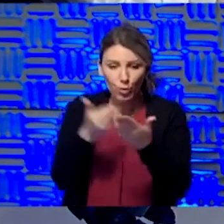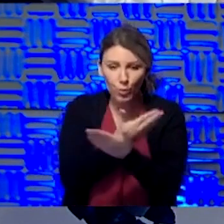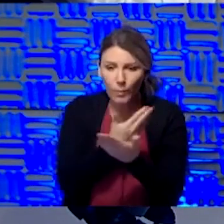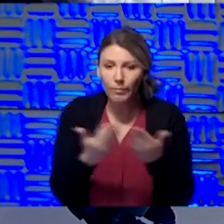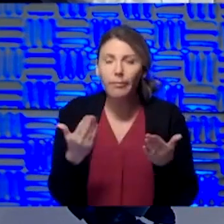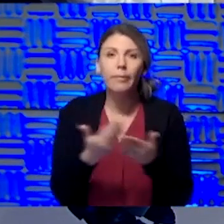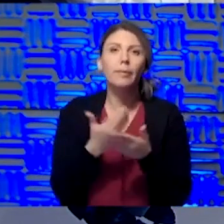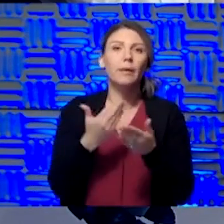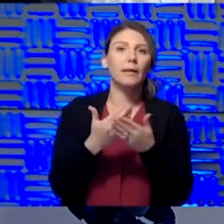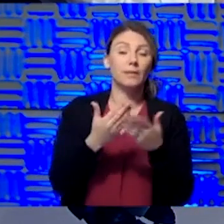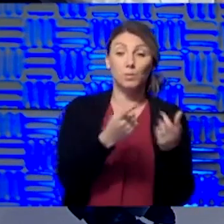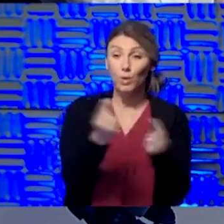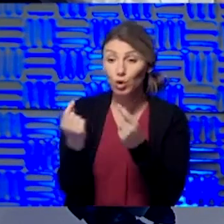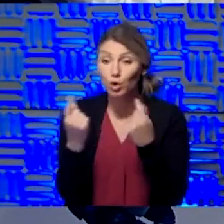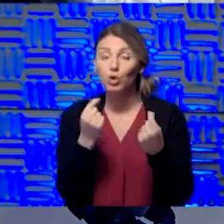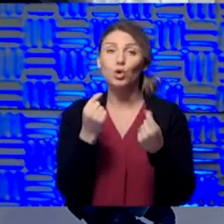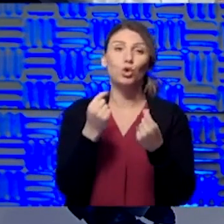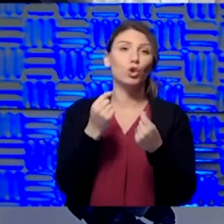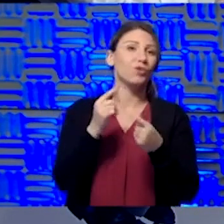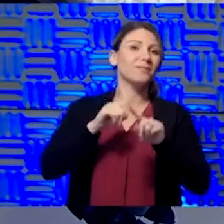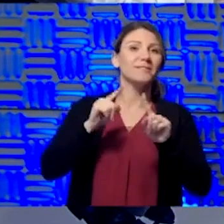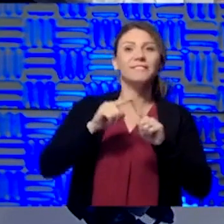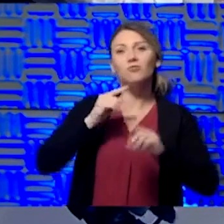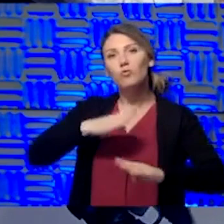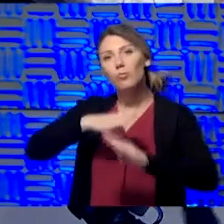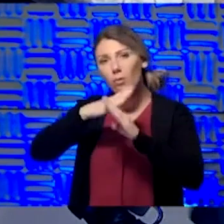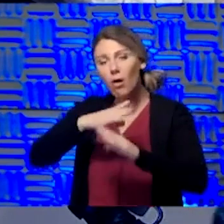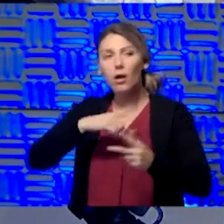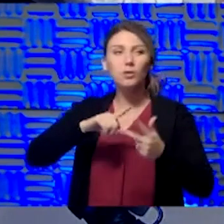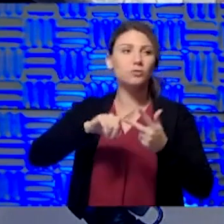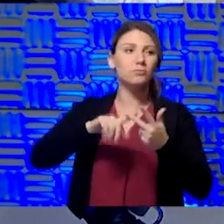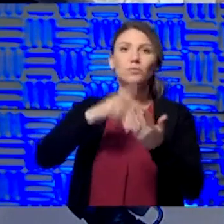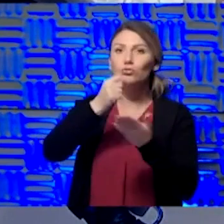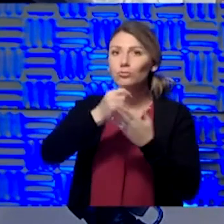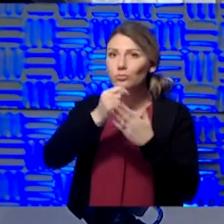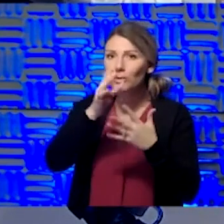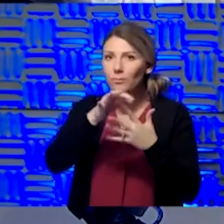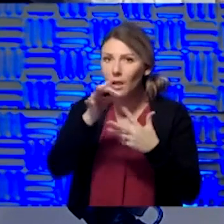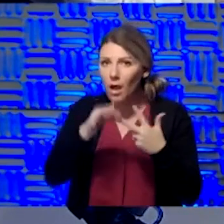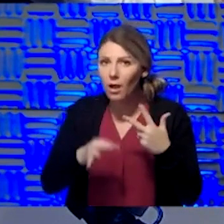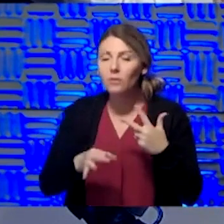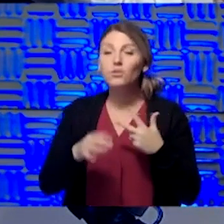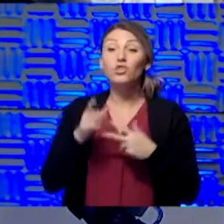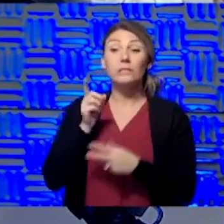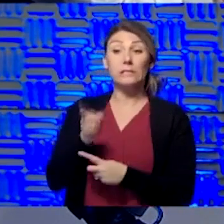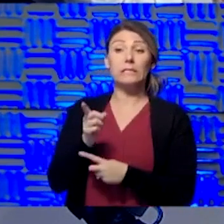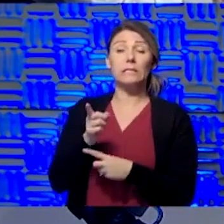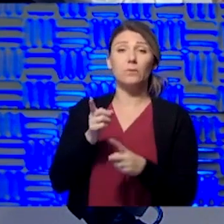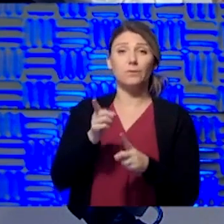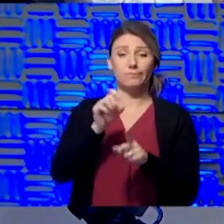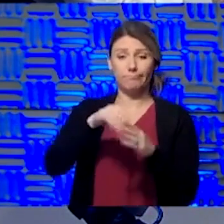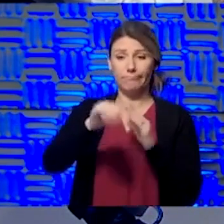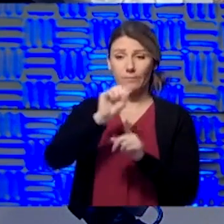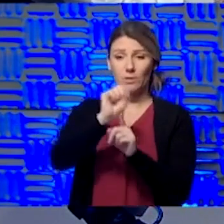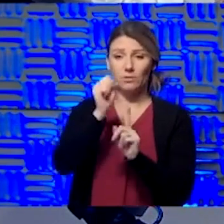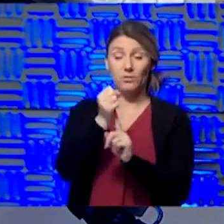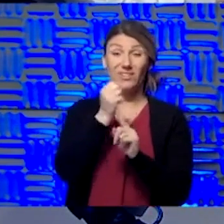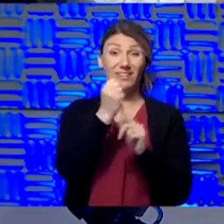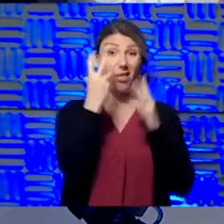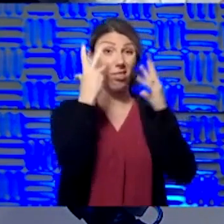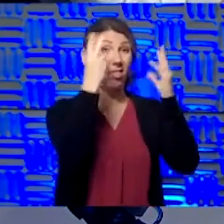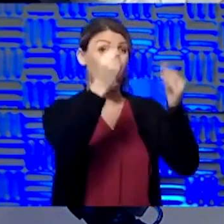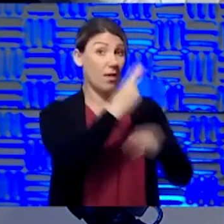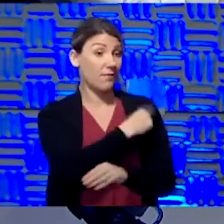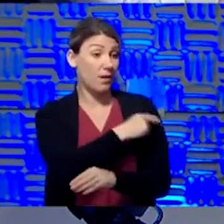learned different things they should be doing, different precautions that should be done, different treatment options. And he was in a situation where he left the